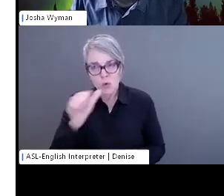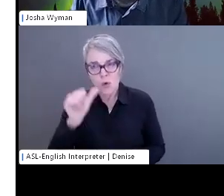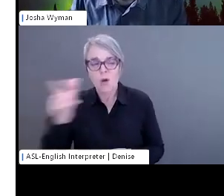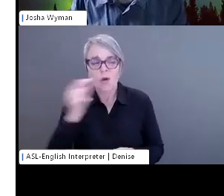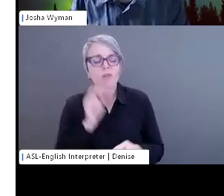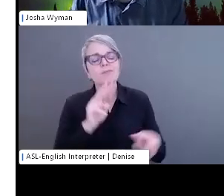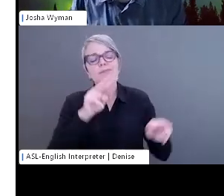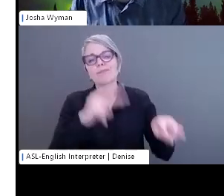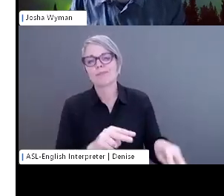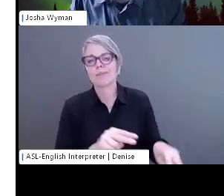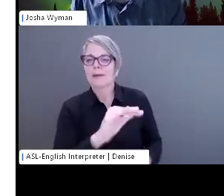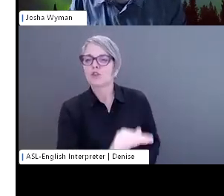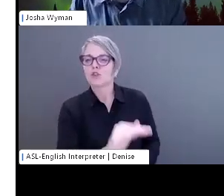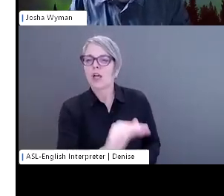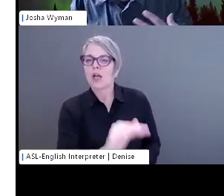with respect.